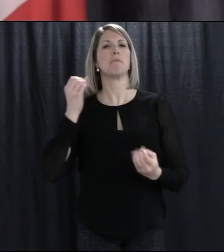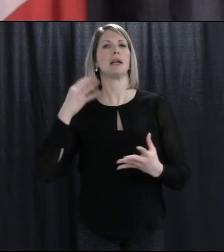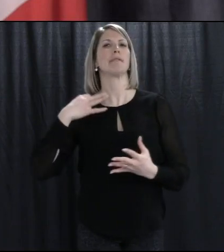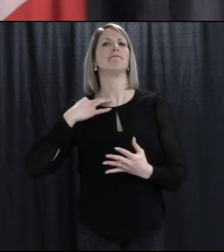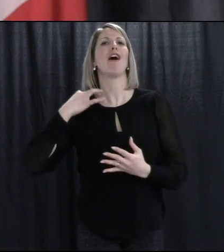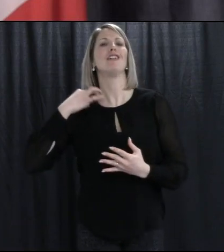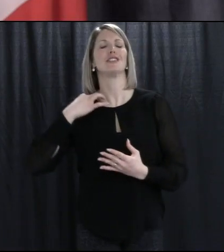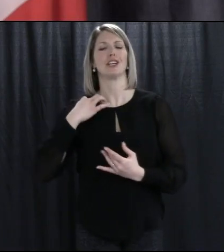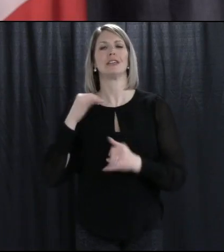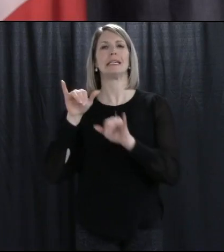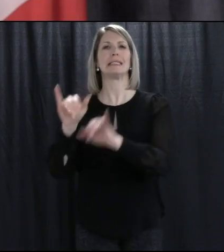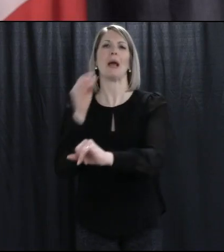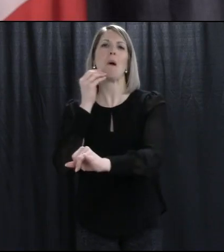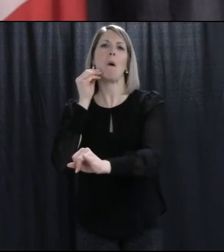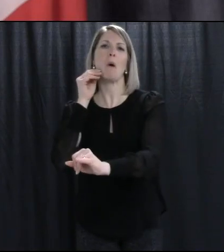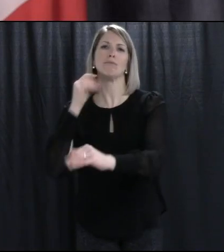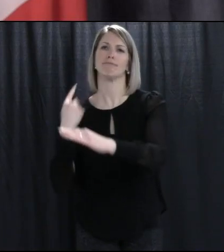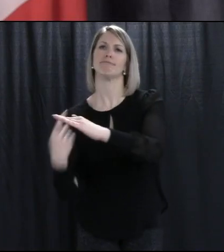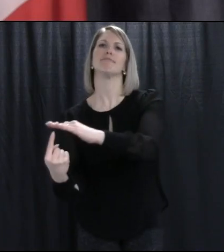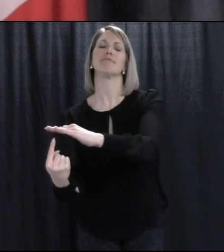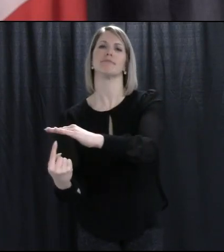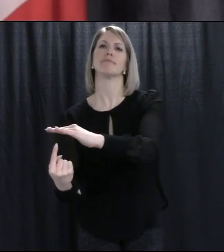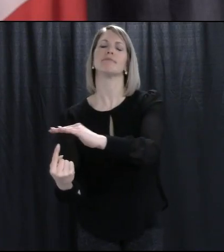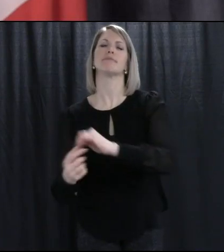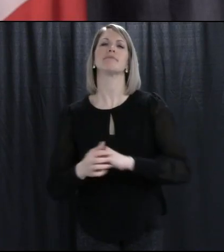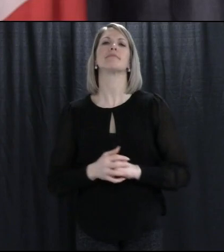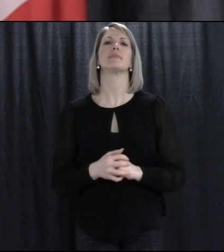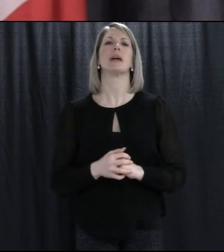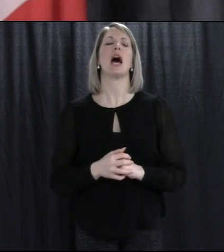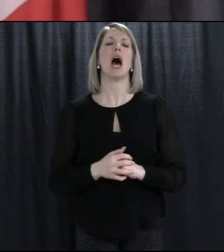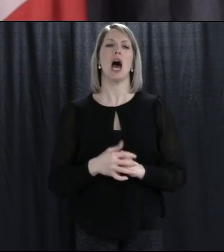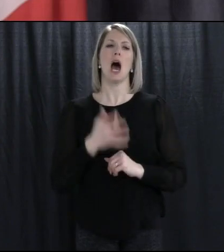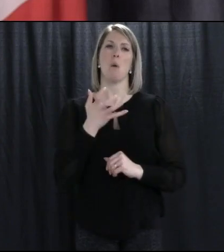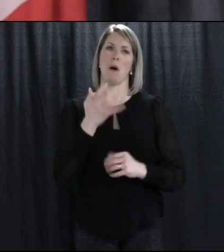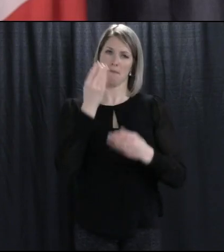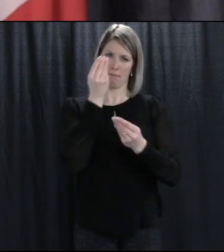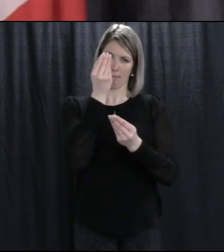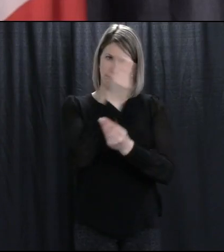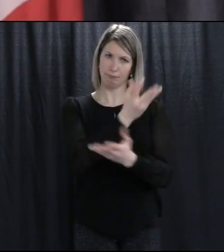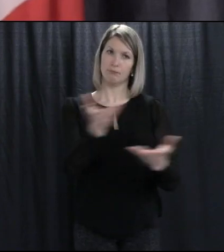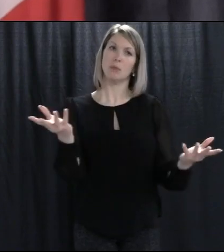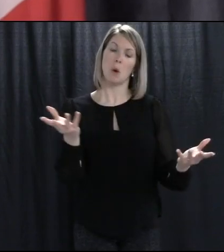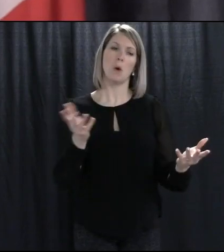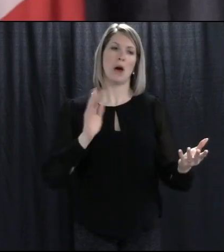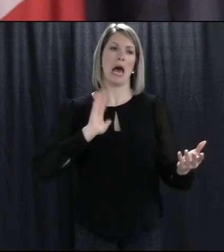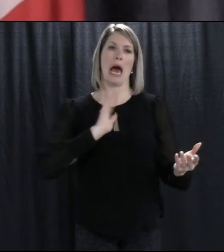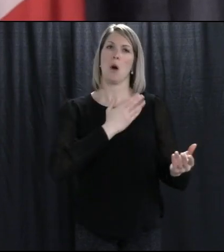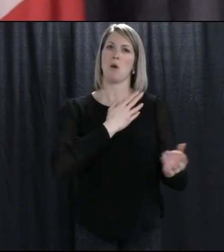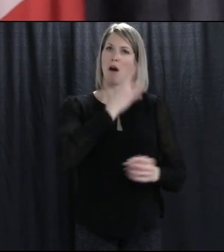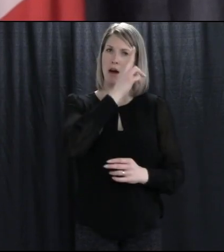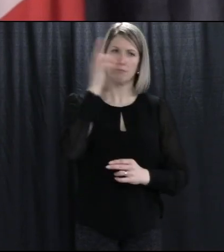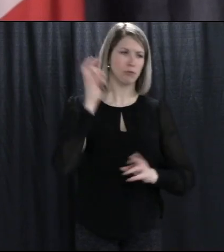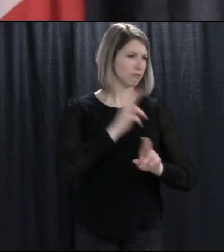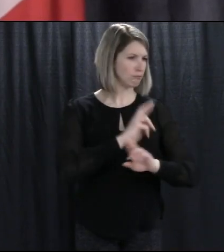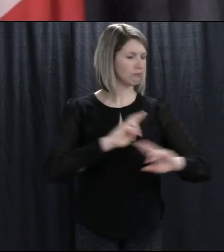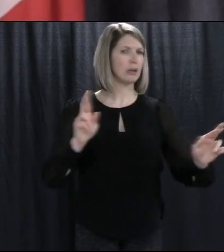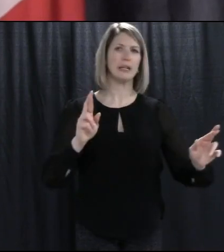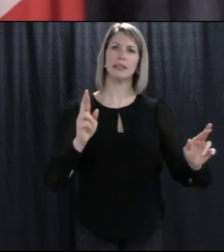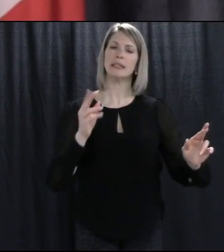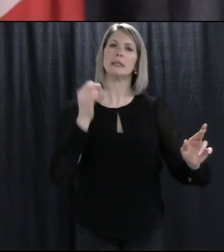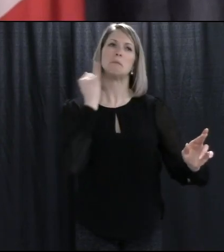basis. I want to assure residents that we are prepared and our health system is working well and as it should under these